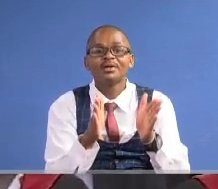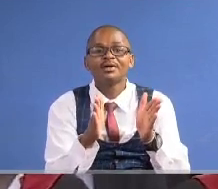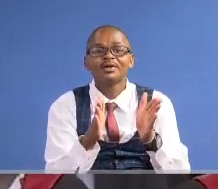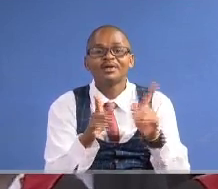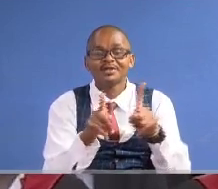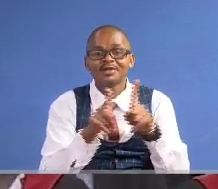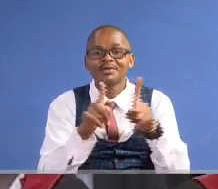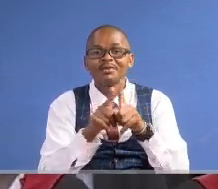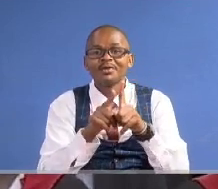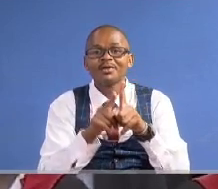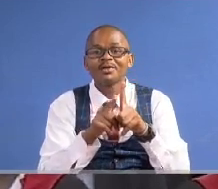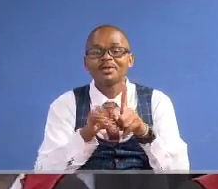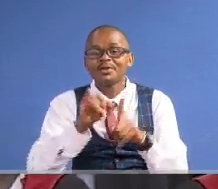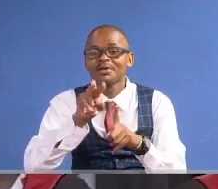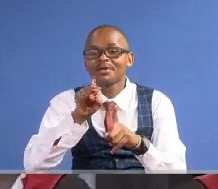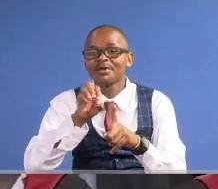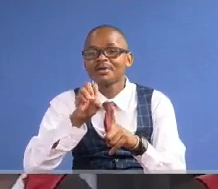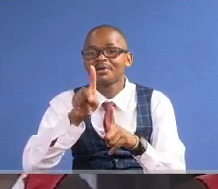unequivocally,